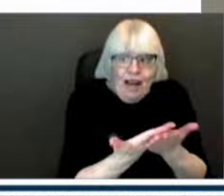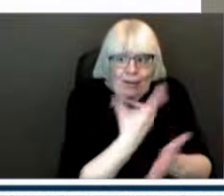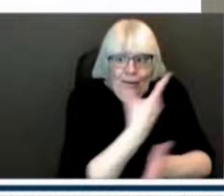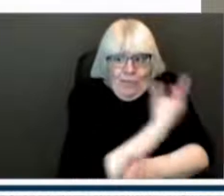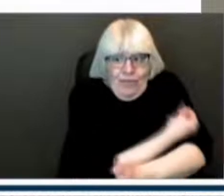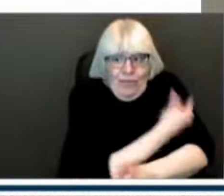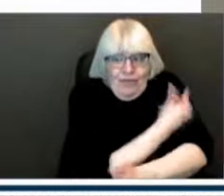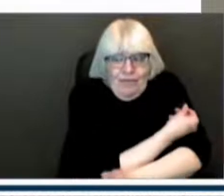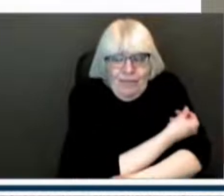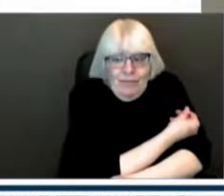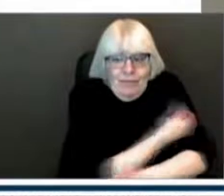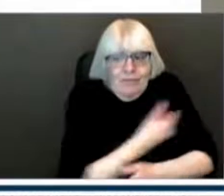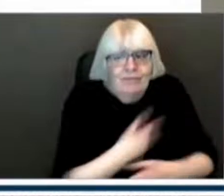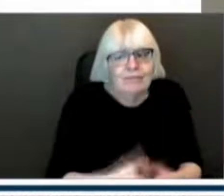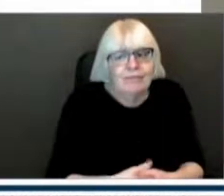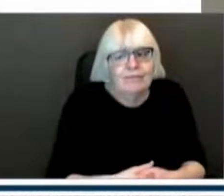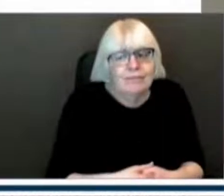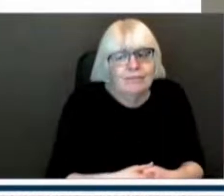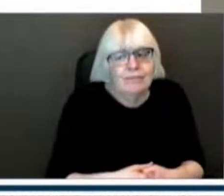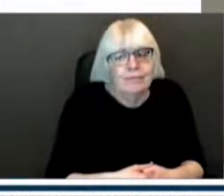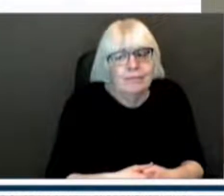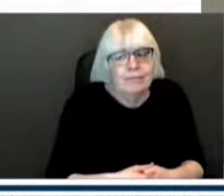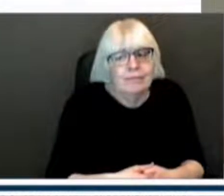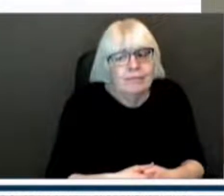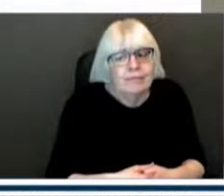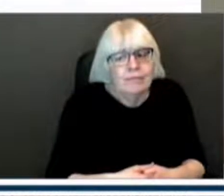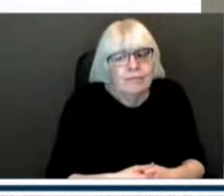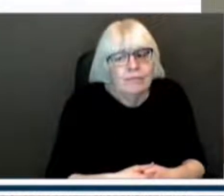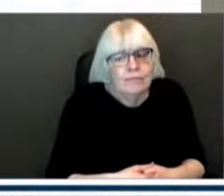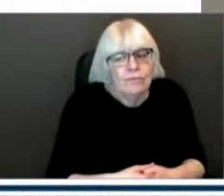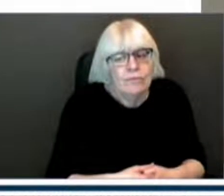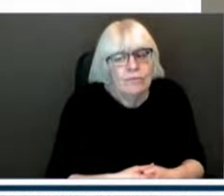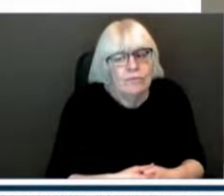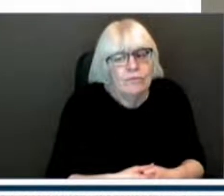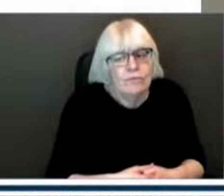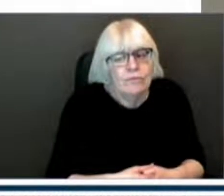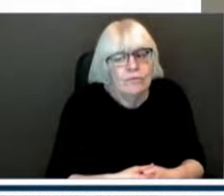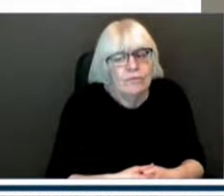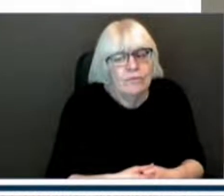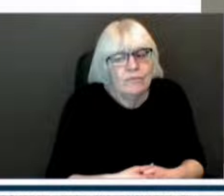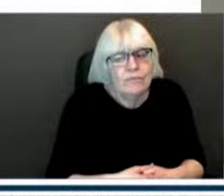that still has some impact around the spread, even though against Omicron,